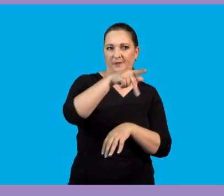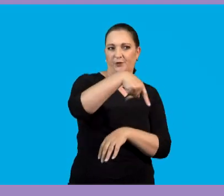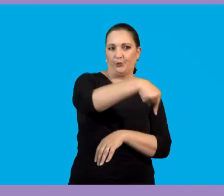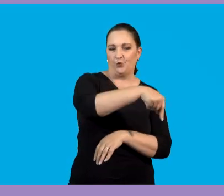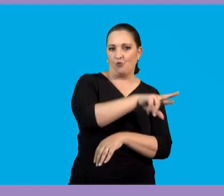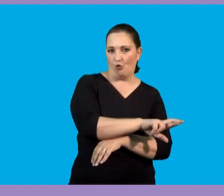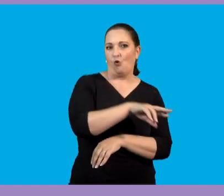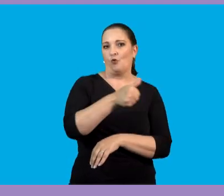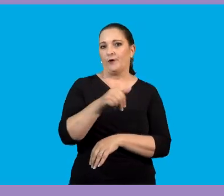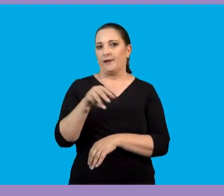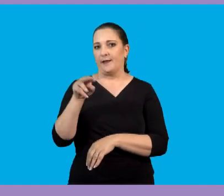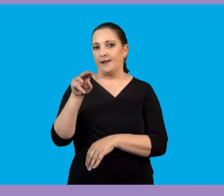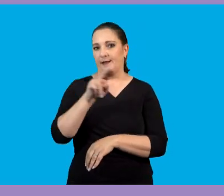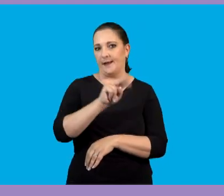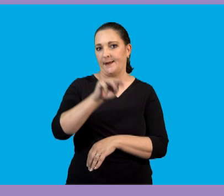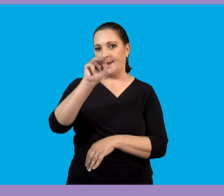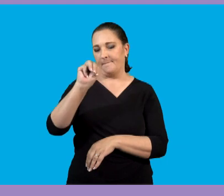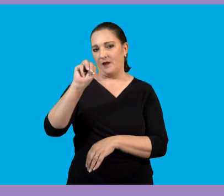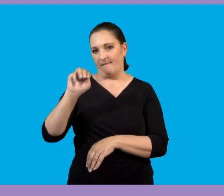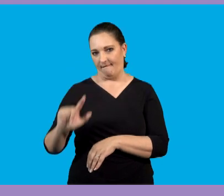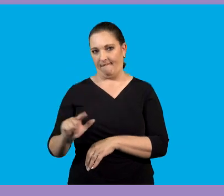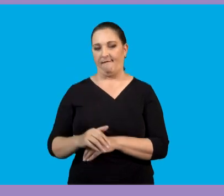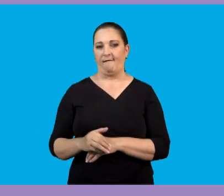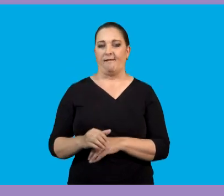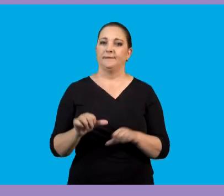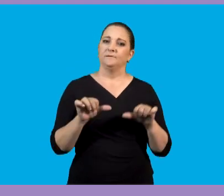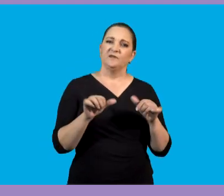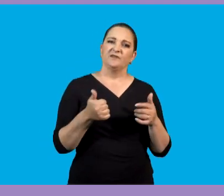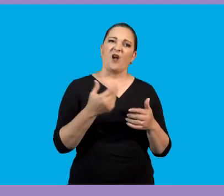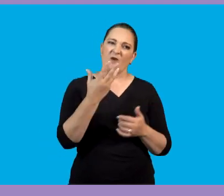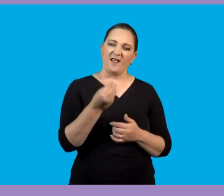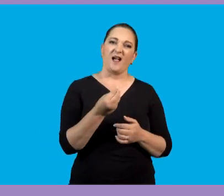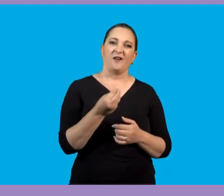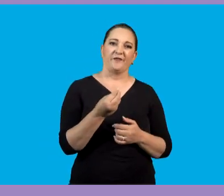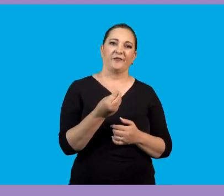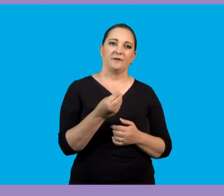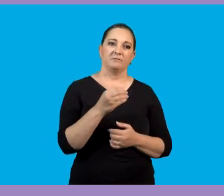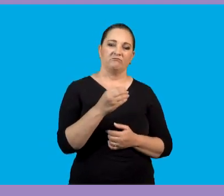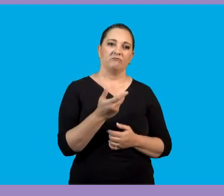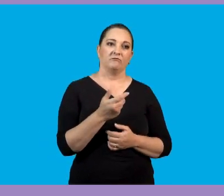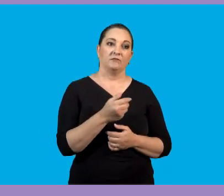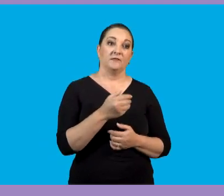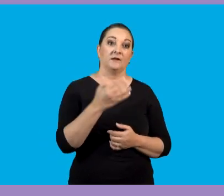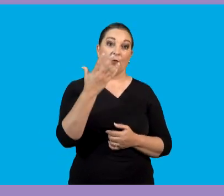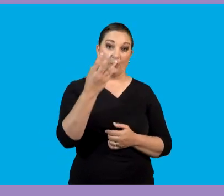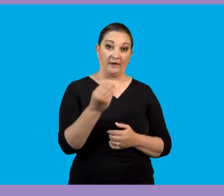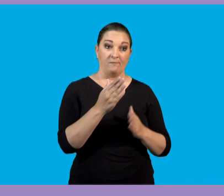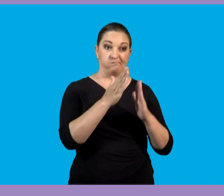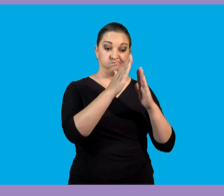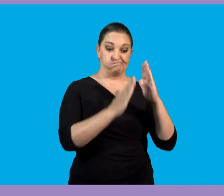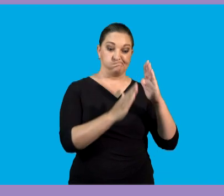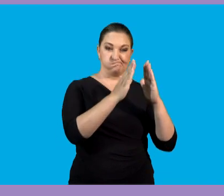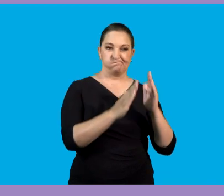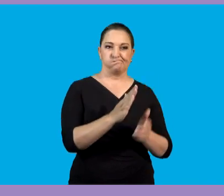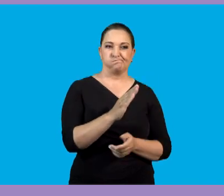triangle MNL. And we have the measurements that are given here. So we can see that we have 11